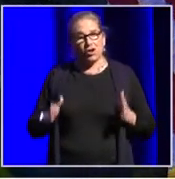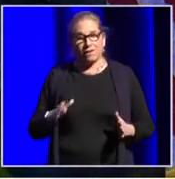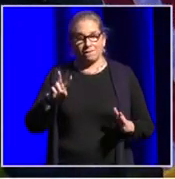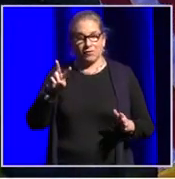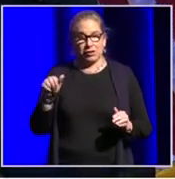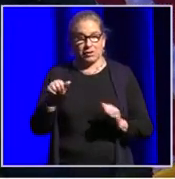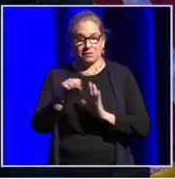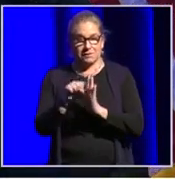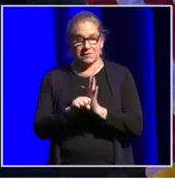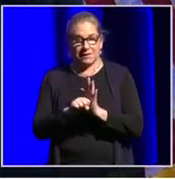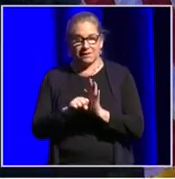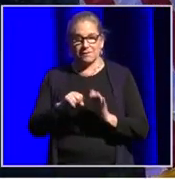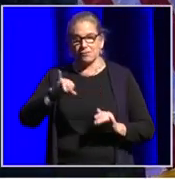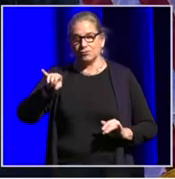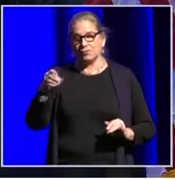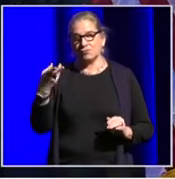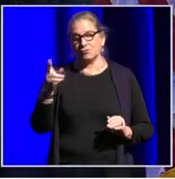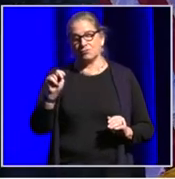here.